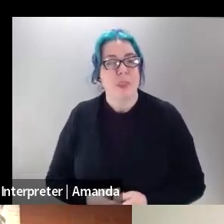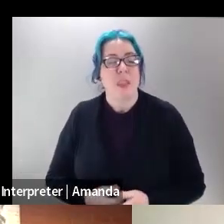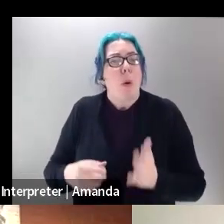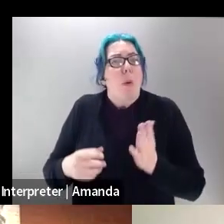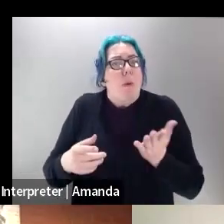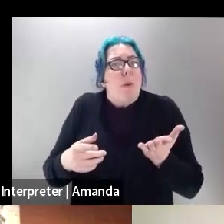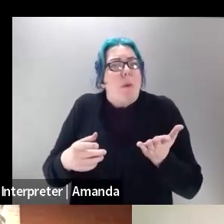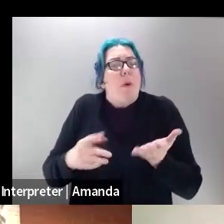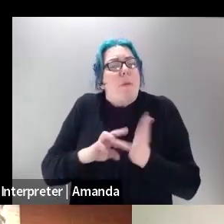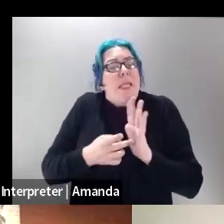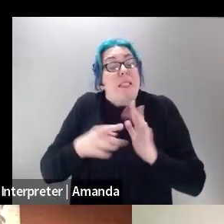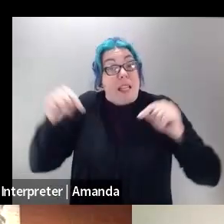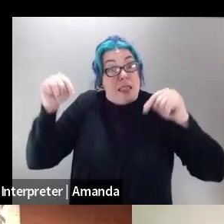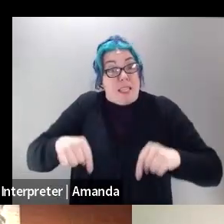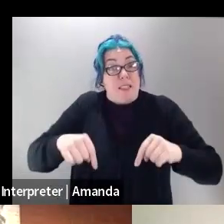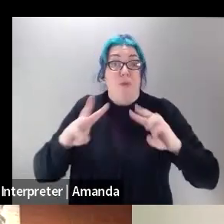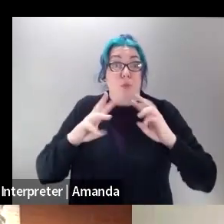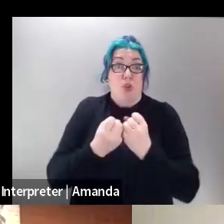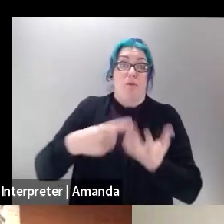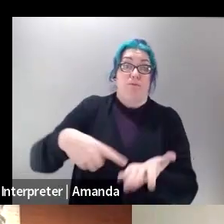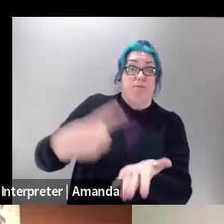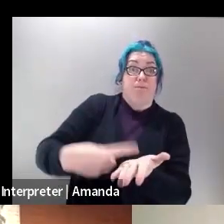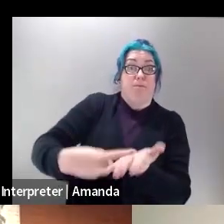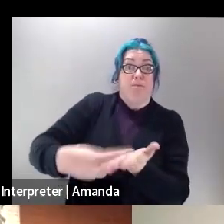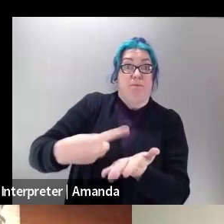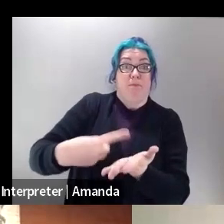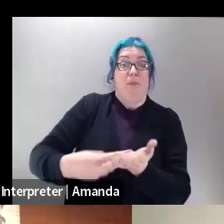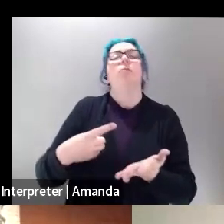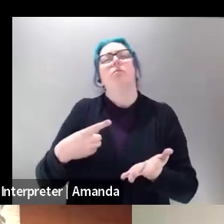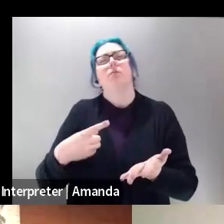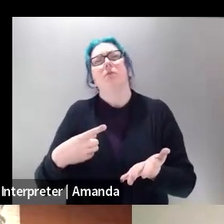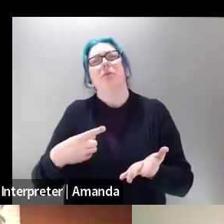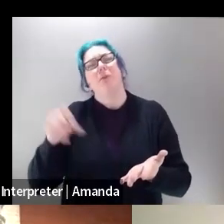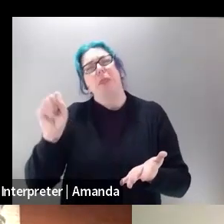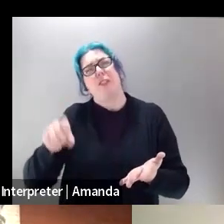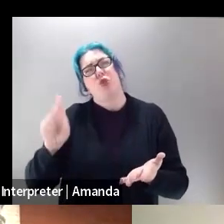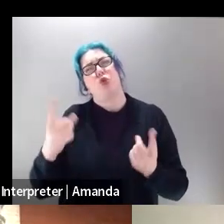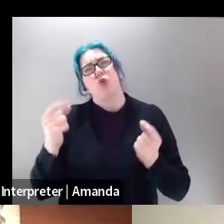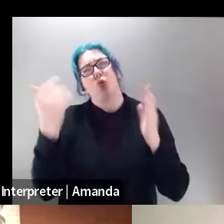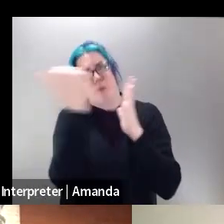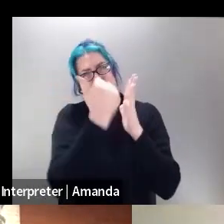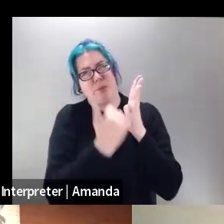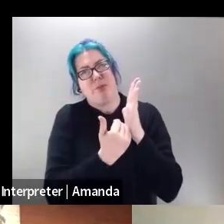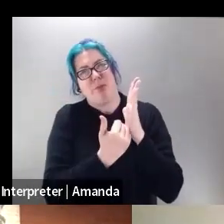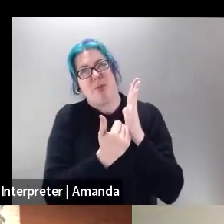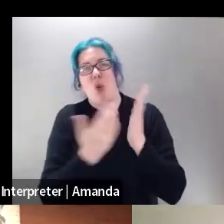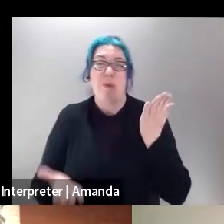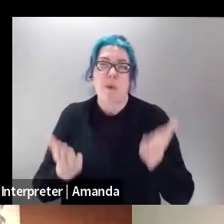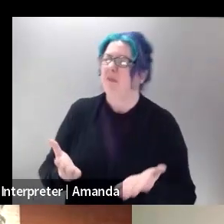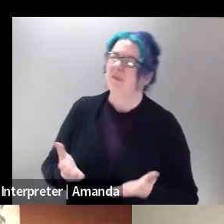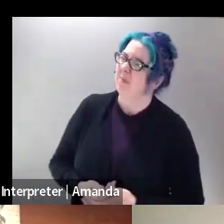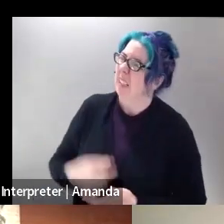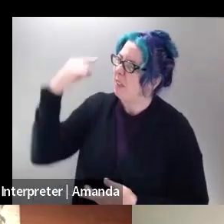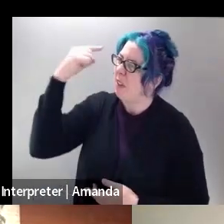to debate the pros and the cons of the community agreement in the sense of coming to some kind of